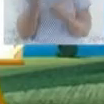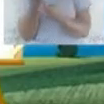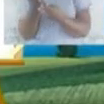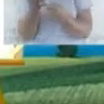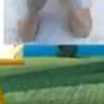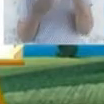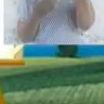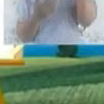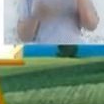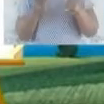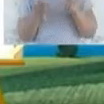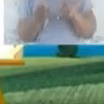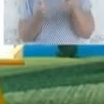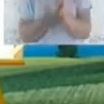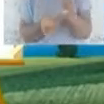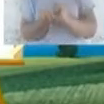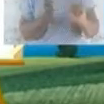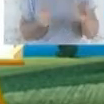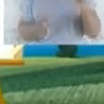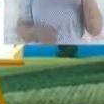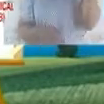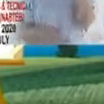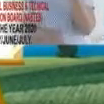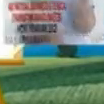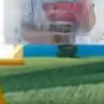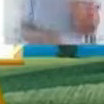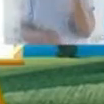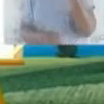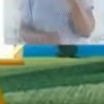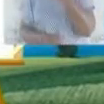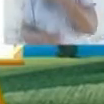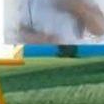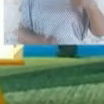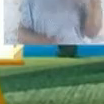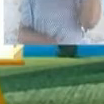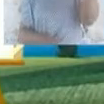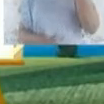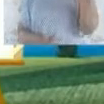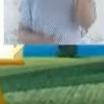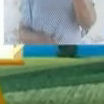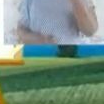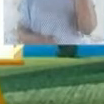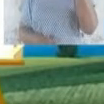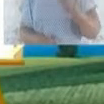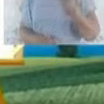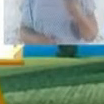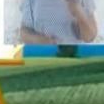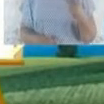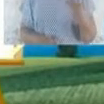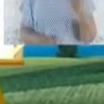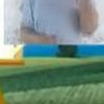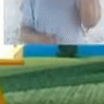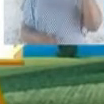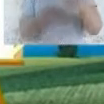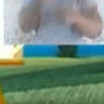(NAPTEB) for the year 2020 in the months of May, June, and July. The program will be held on EBS television channel every